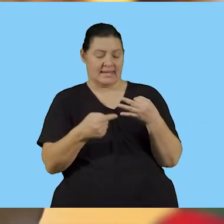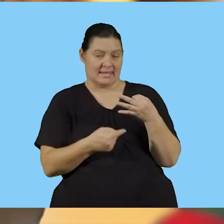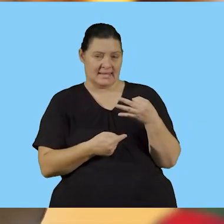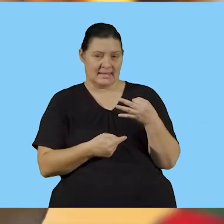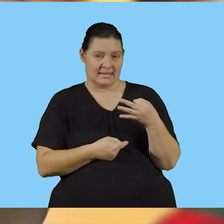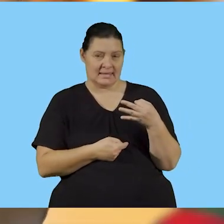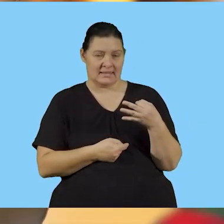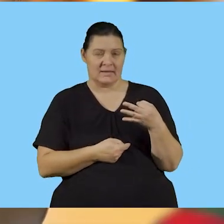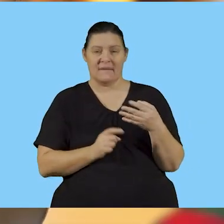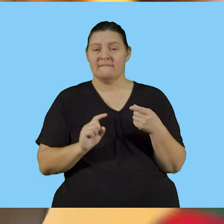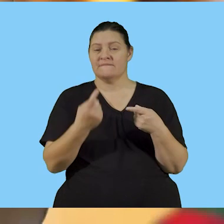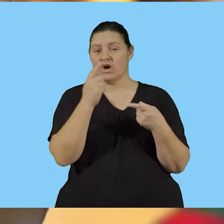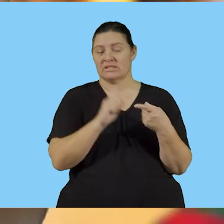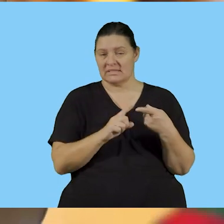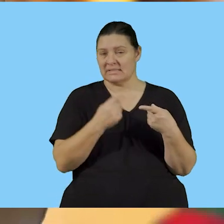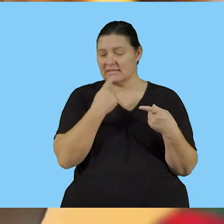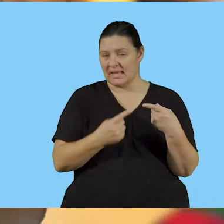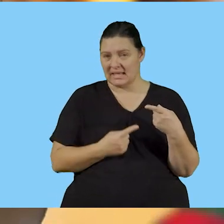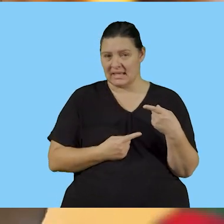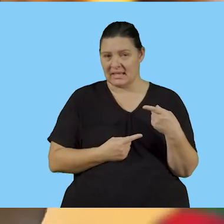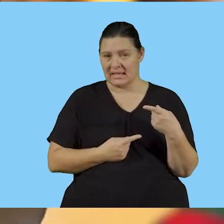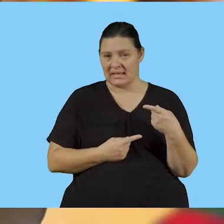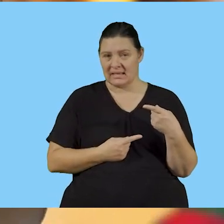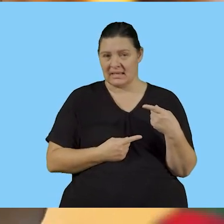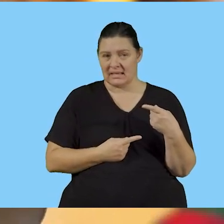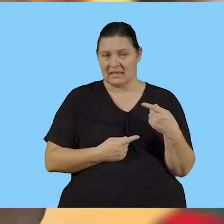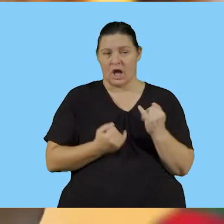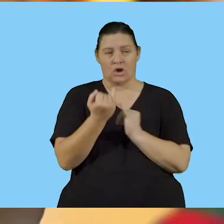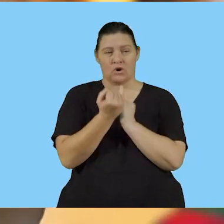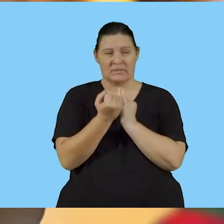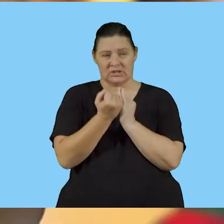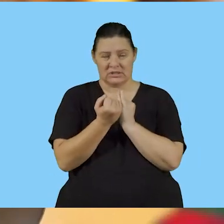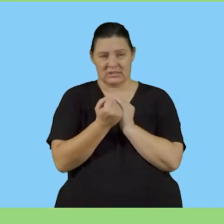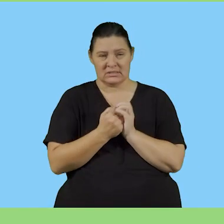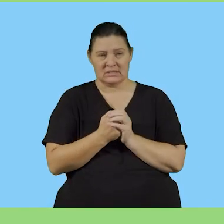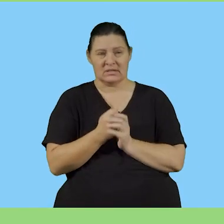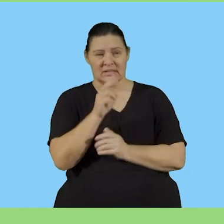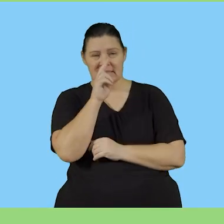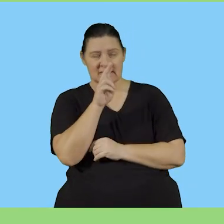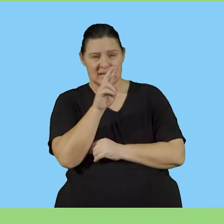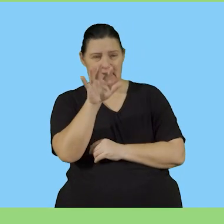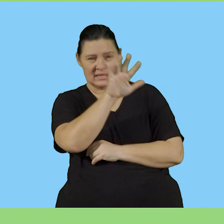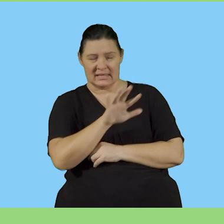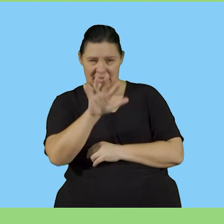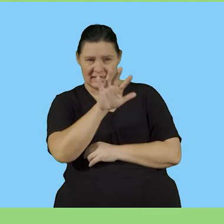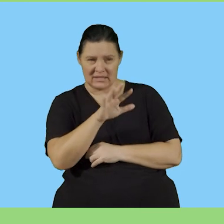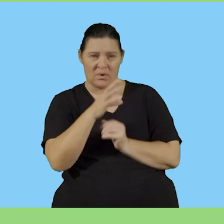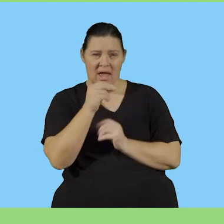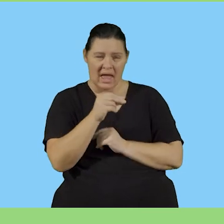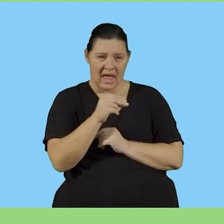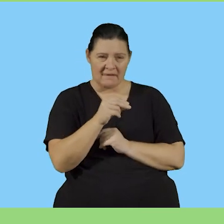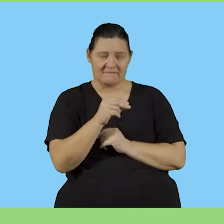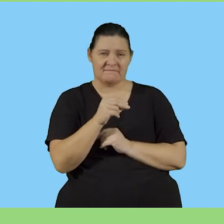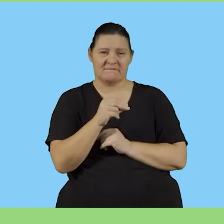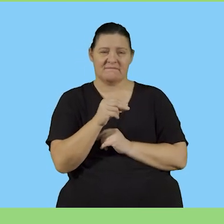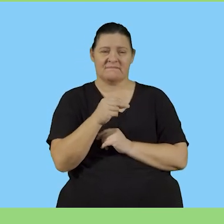explain these three interactions. So the first one that we spoke about was competition. So competition, as you can see in this